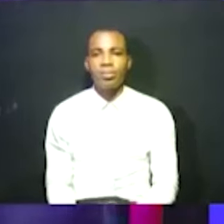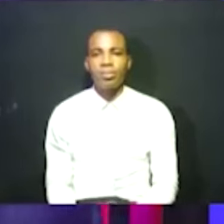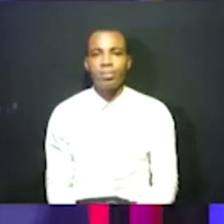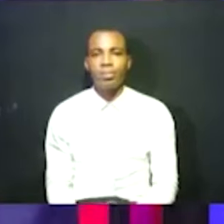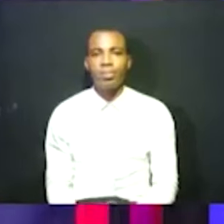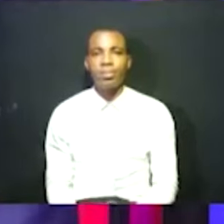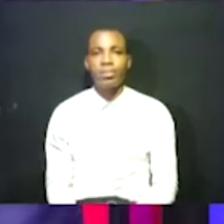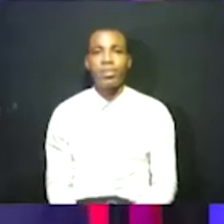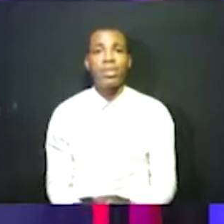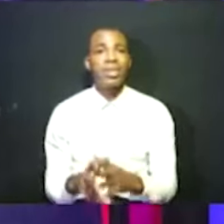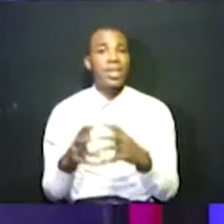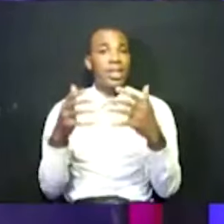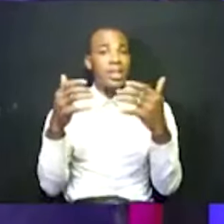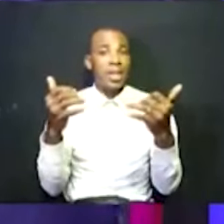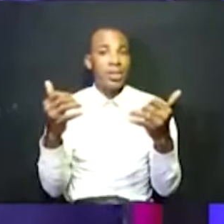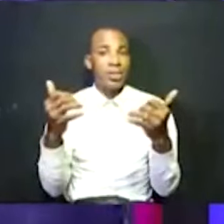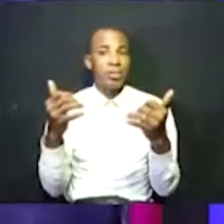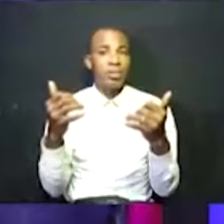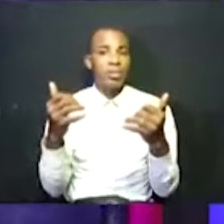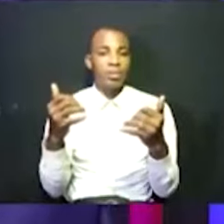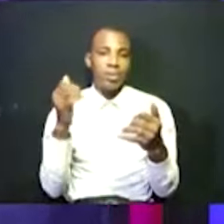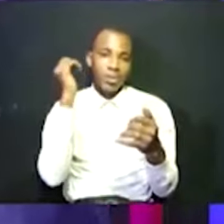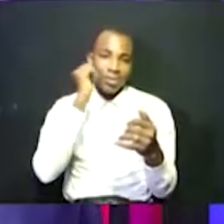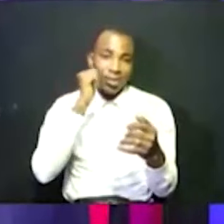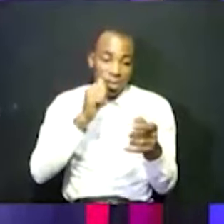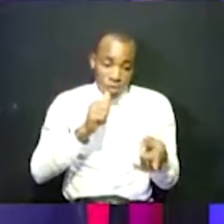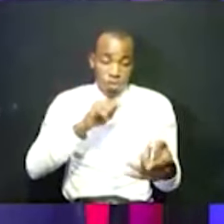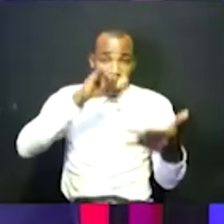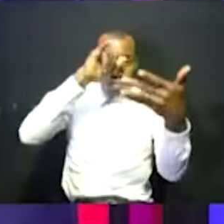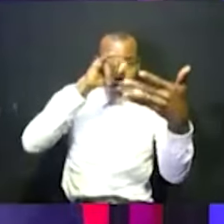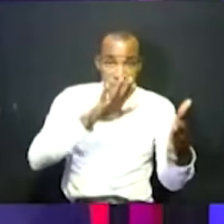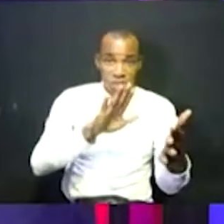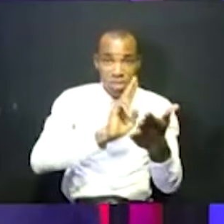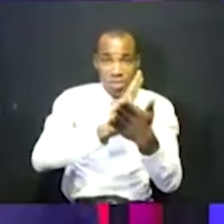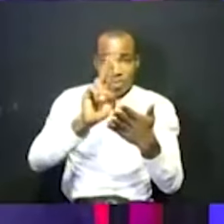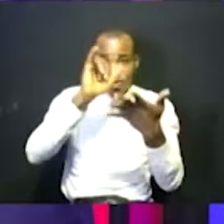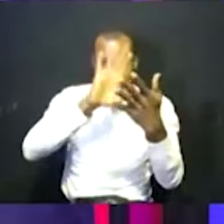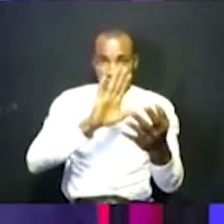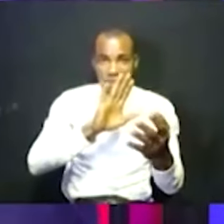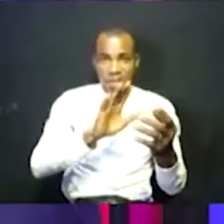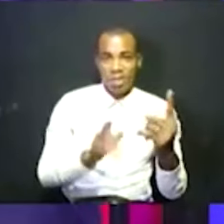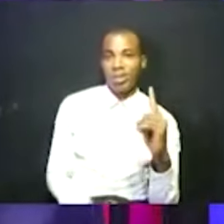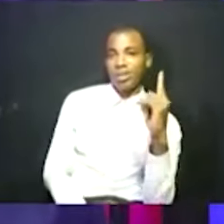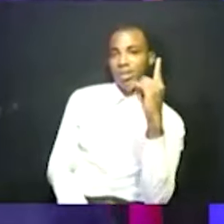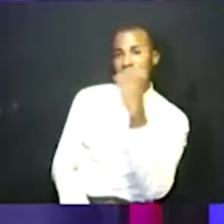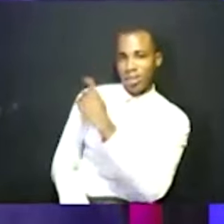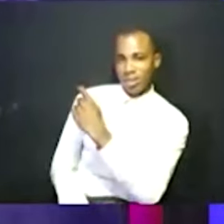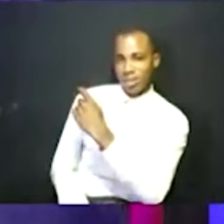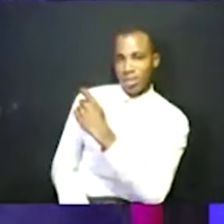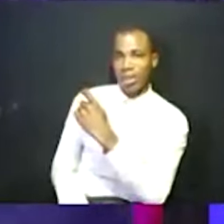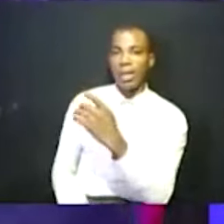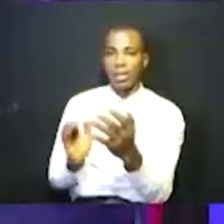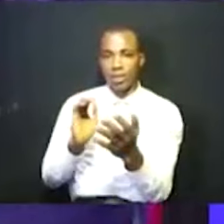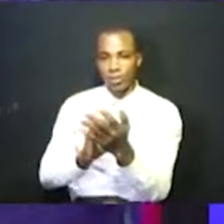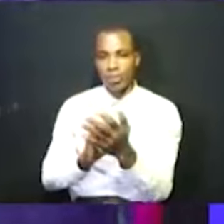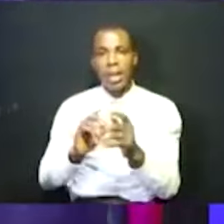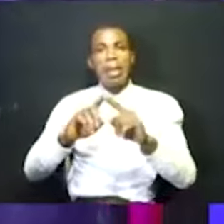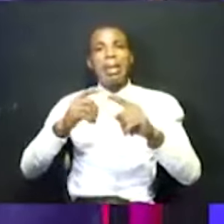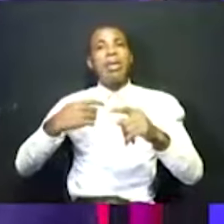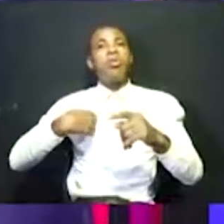akire no. So let's go back to this lady's assertion. Ti momi enko sa abaye yi na dwe pro no. Before we condemn